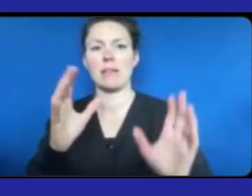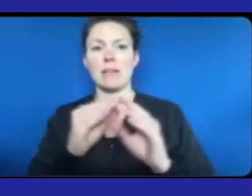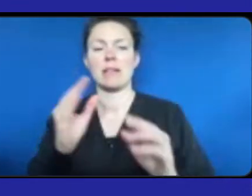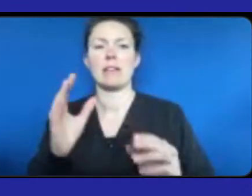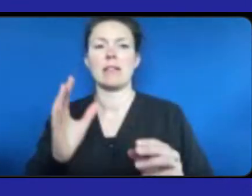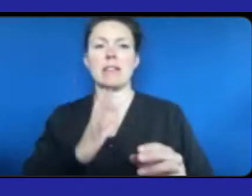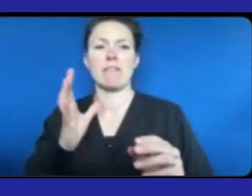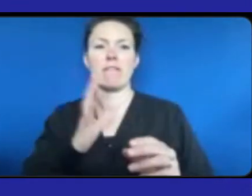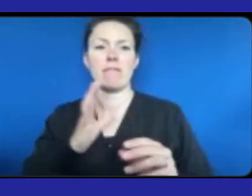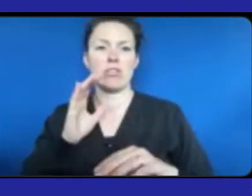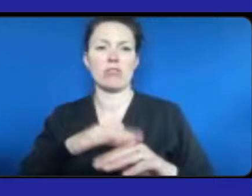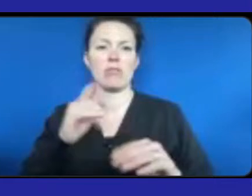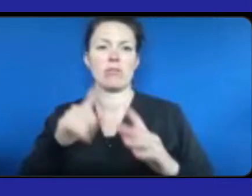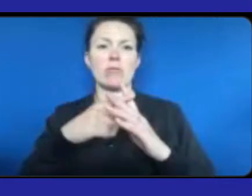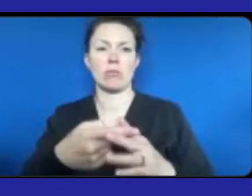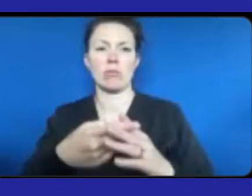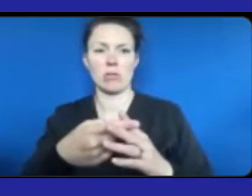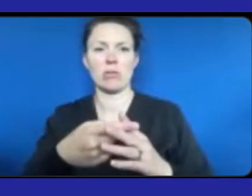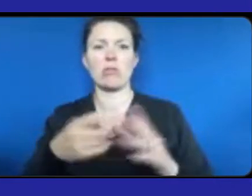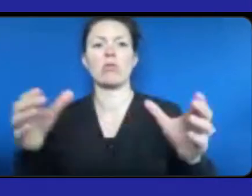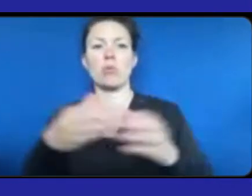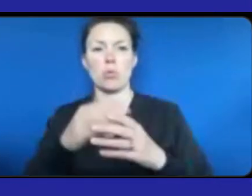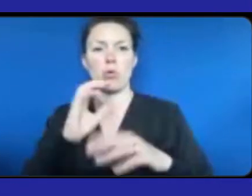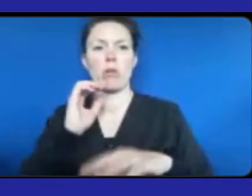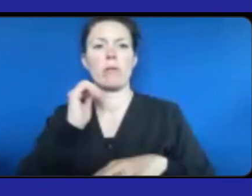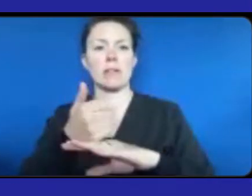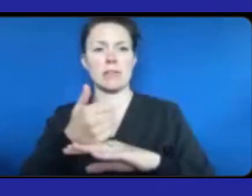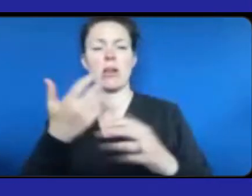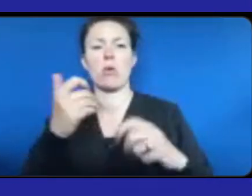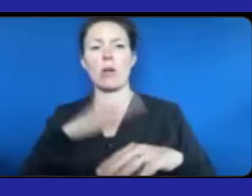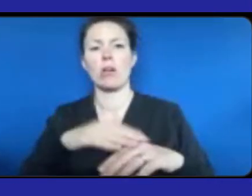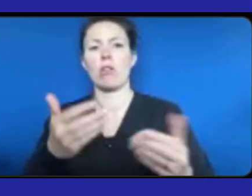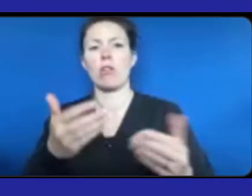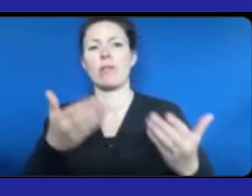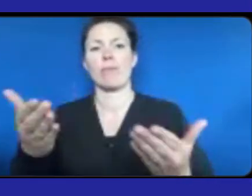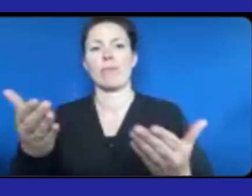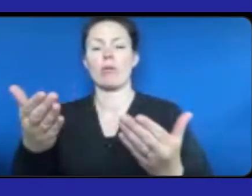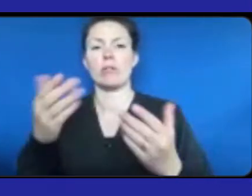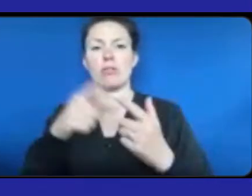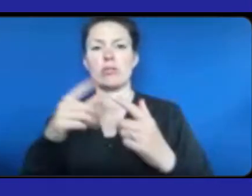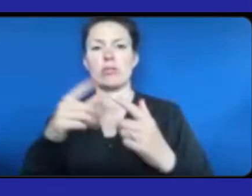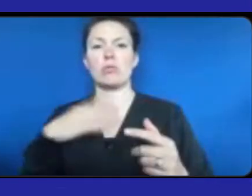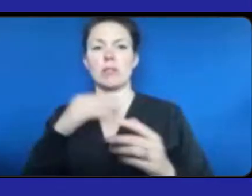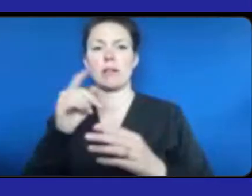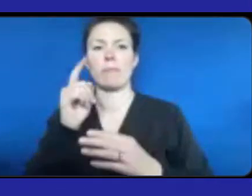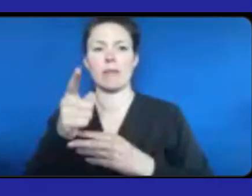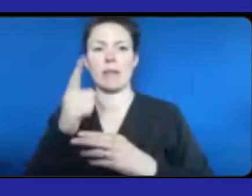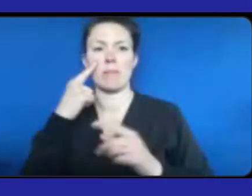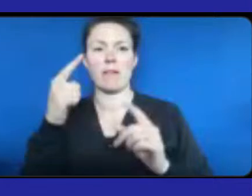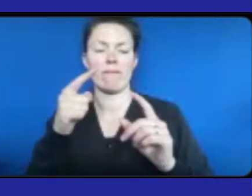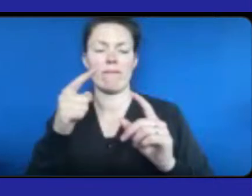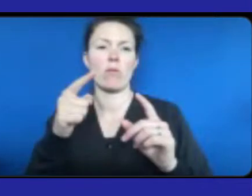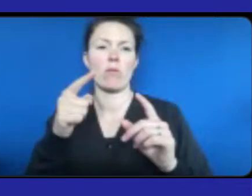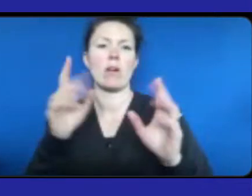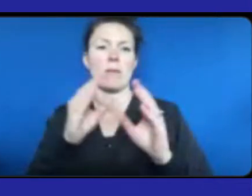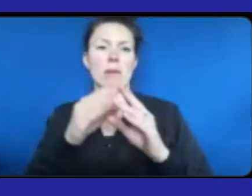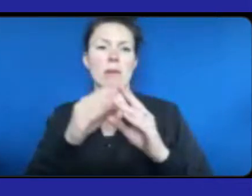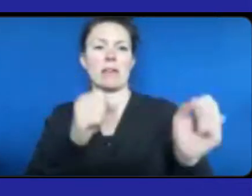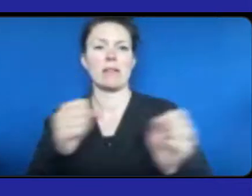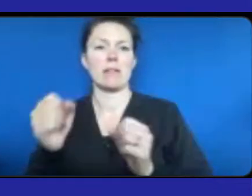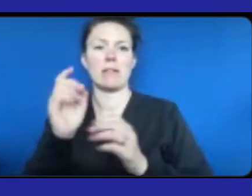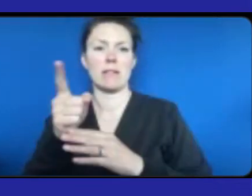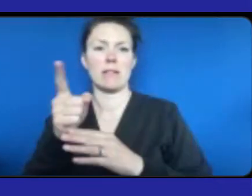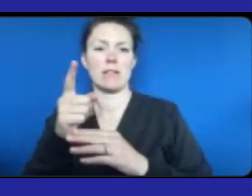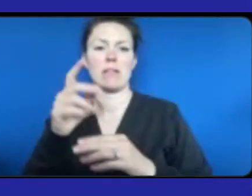officially called to order. Quorum has been established. I'd like to call a motion to adopt the minutes of the Strategic Planning Committee